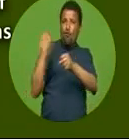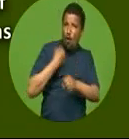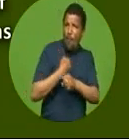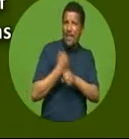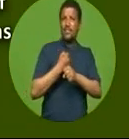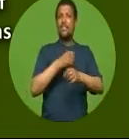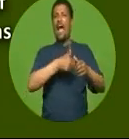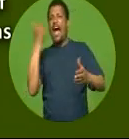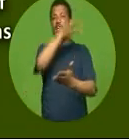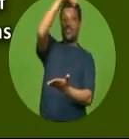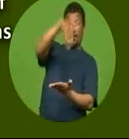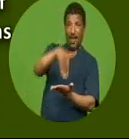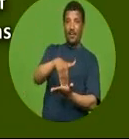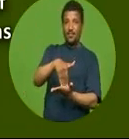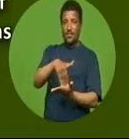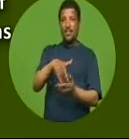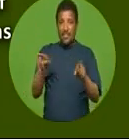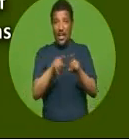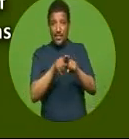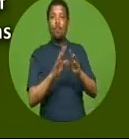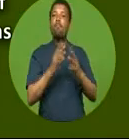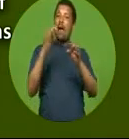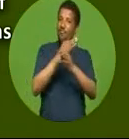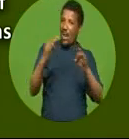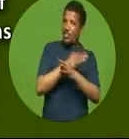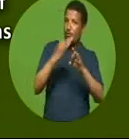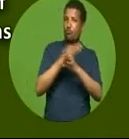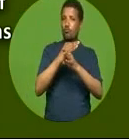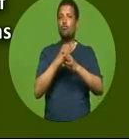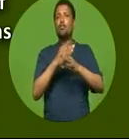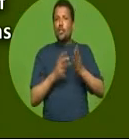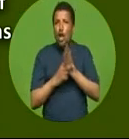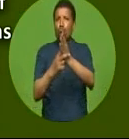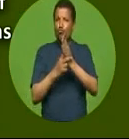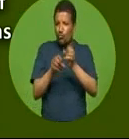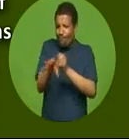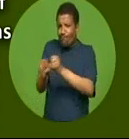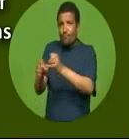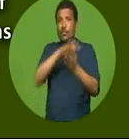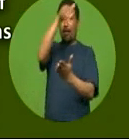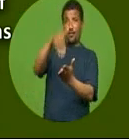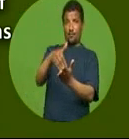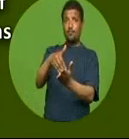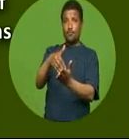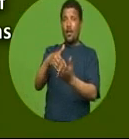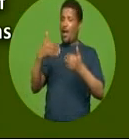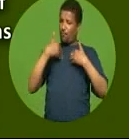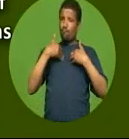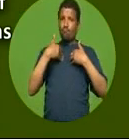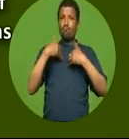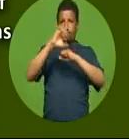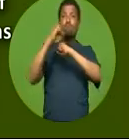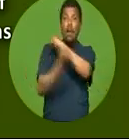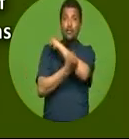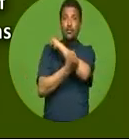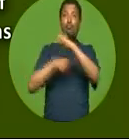performances of the other sectors, such as manufacturing and transportation subsectors, heavily depend on